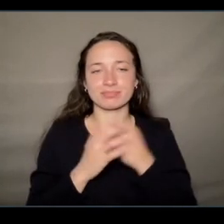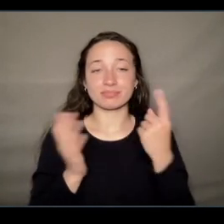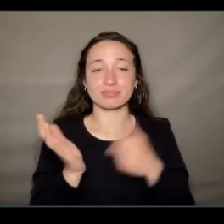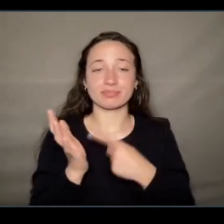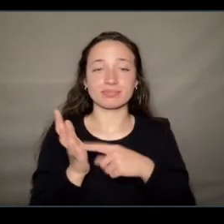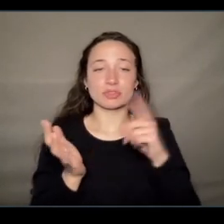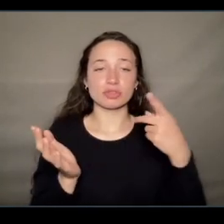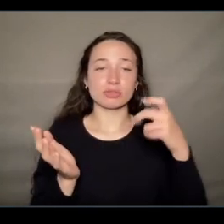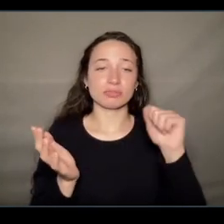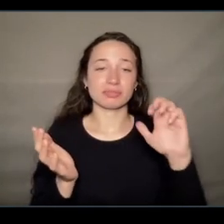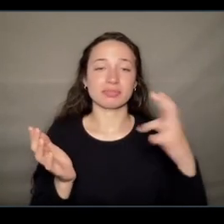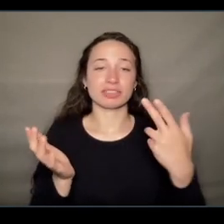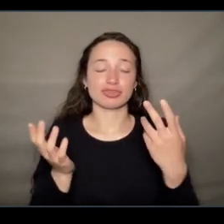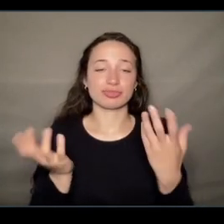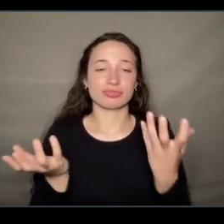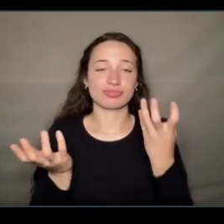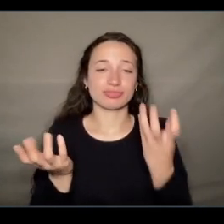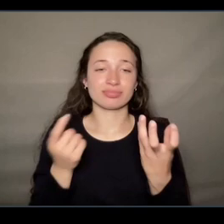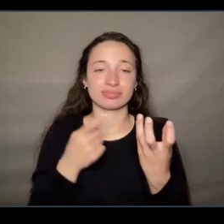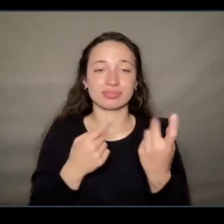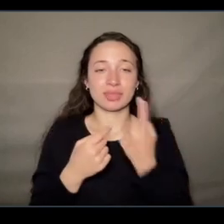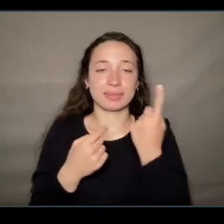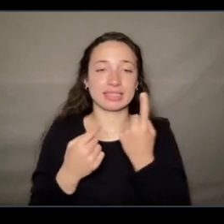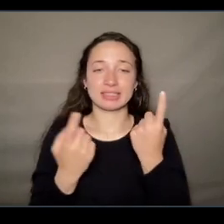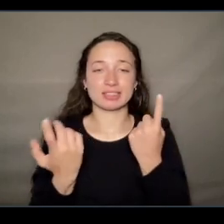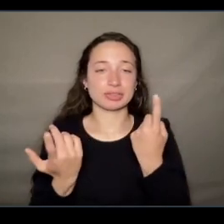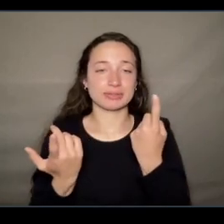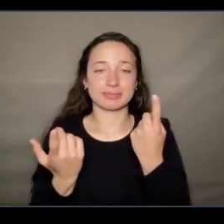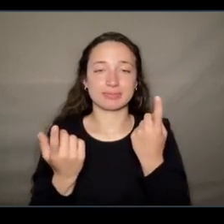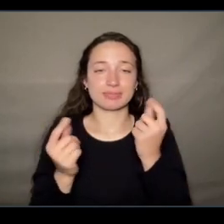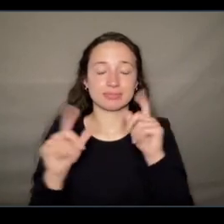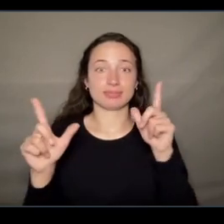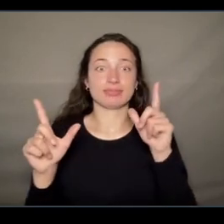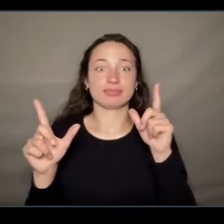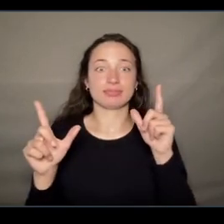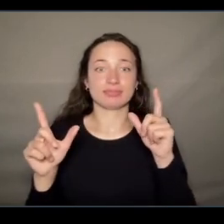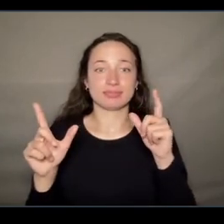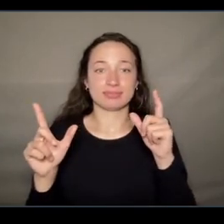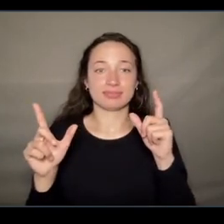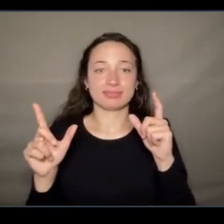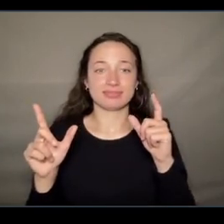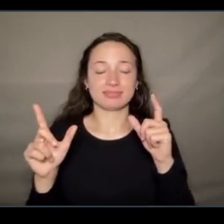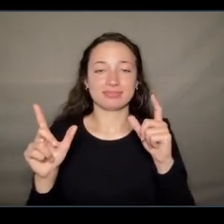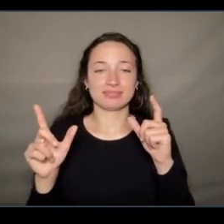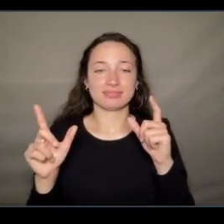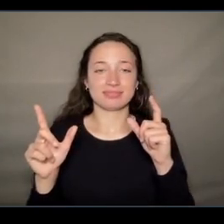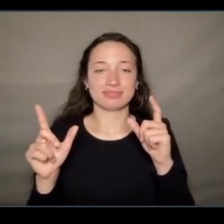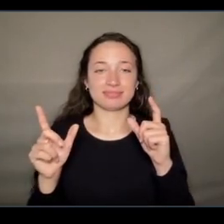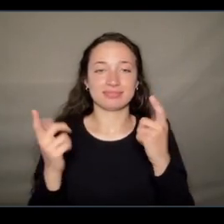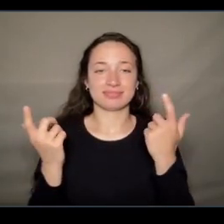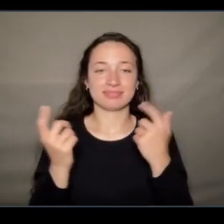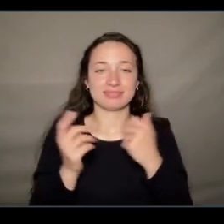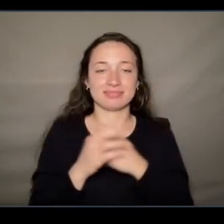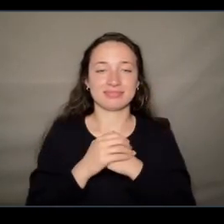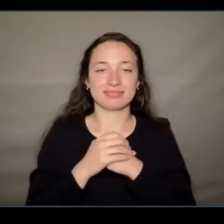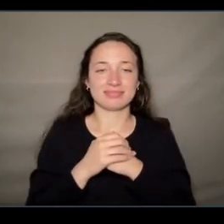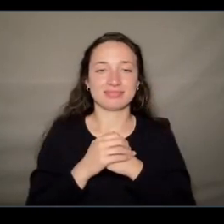and sometimes it's just a peach, something, right?